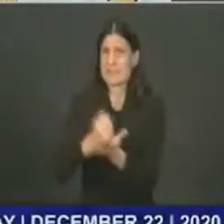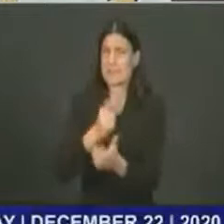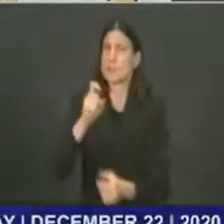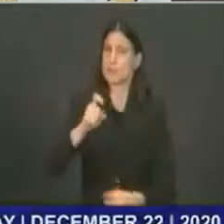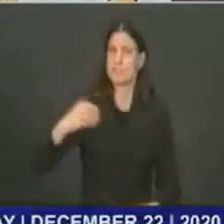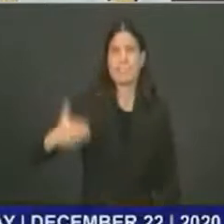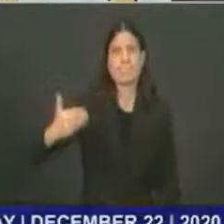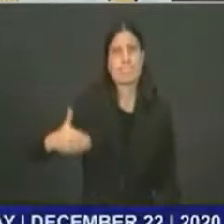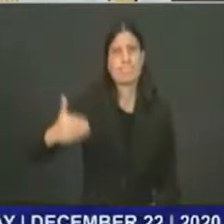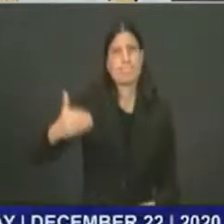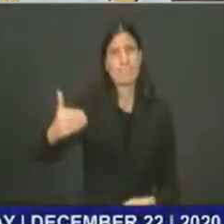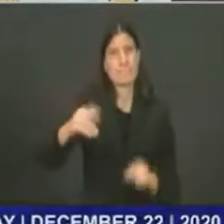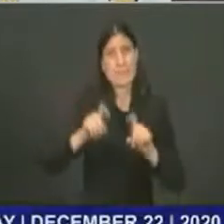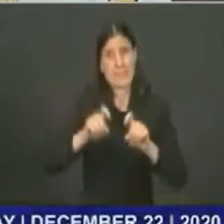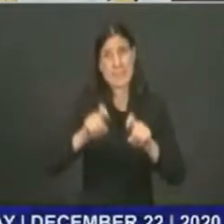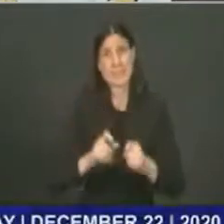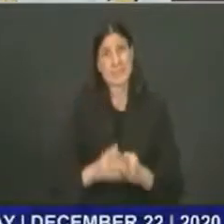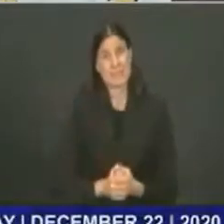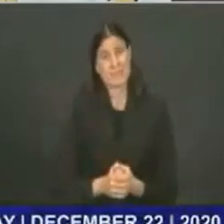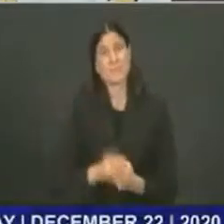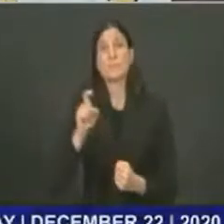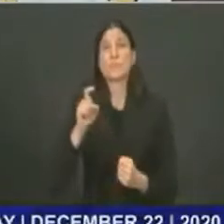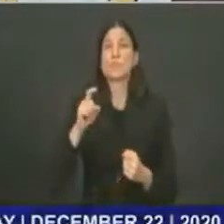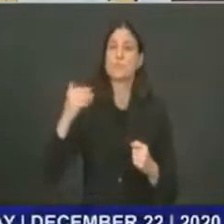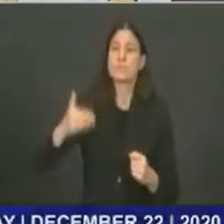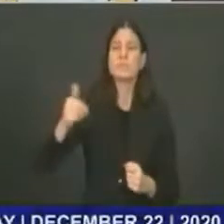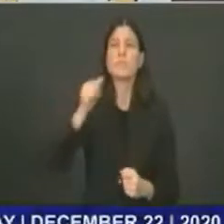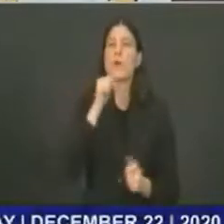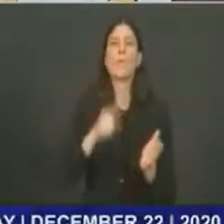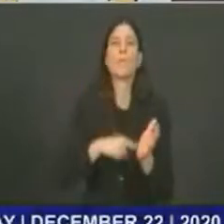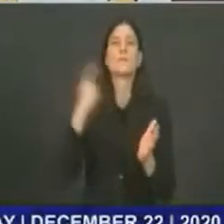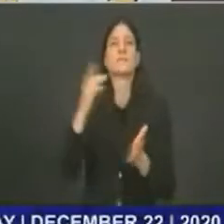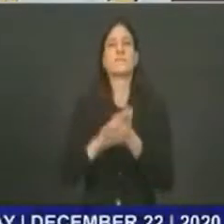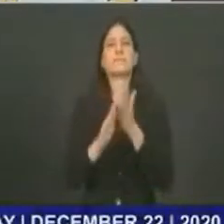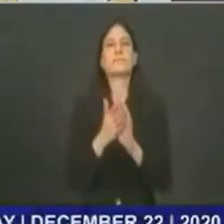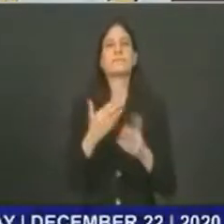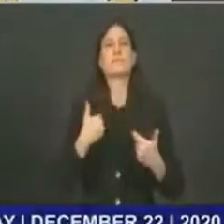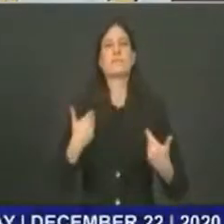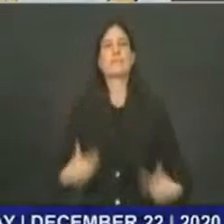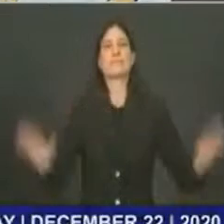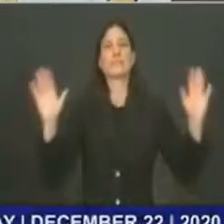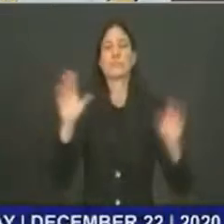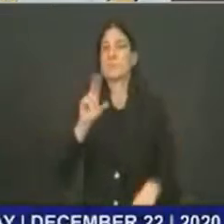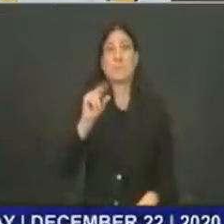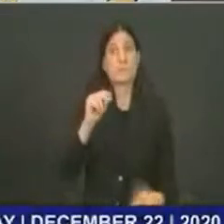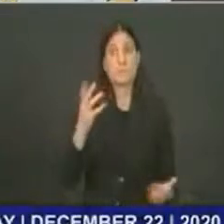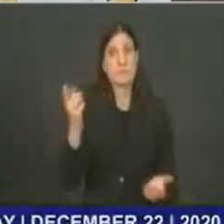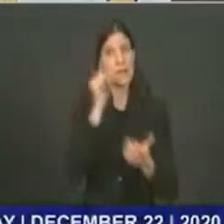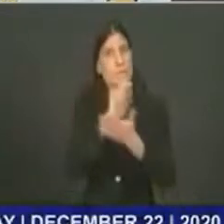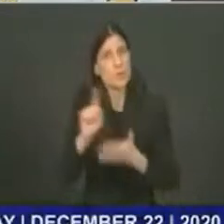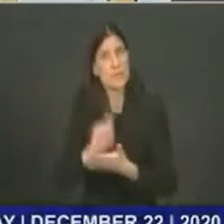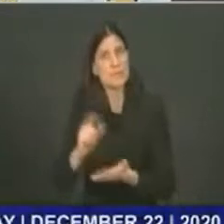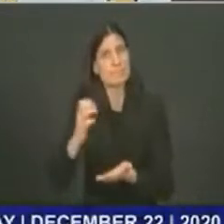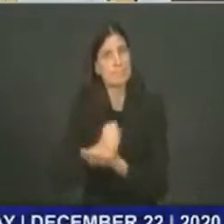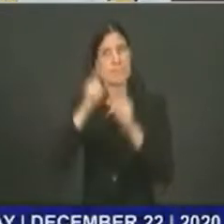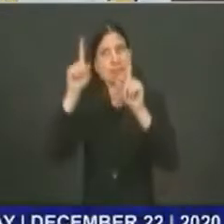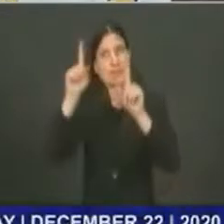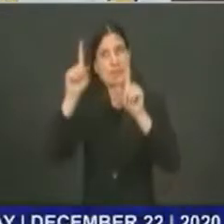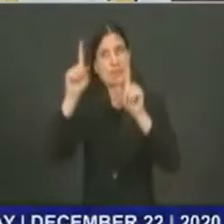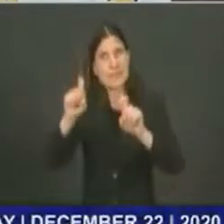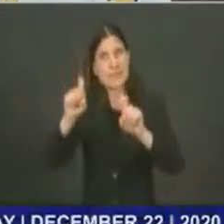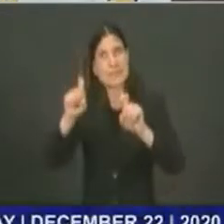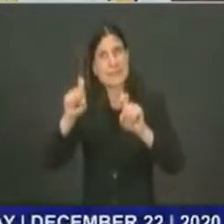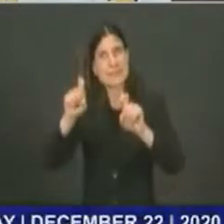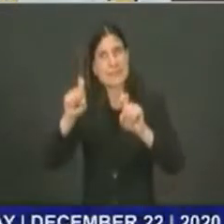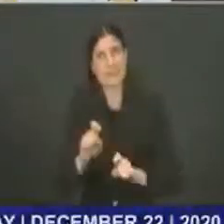tested regularly. You can do it up to every week, going and getting tested to get into that rhythm. That's a major tool to be